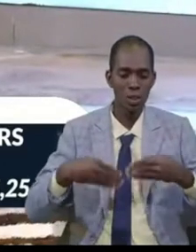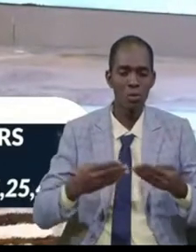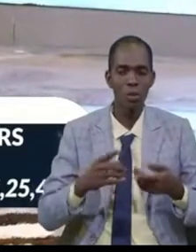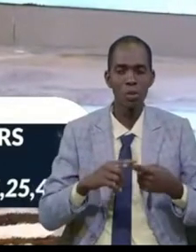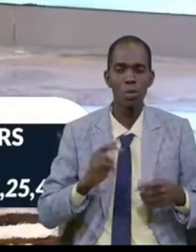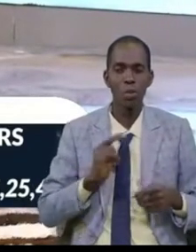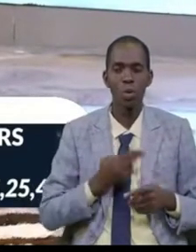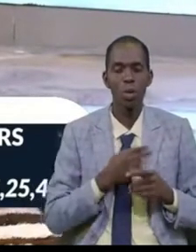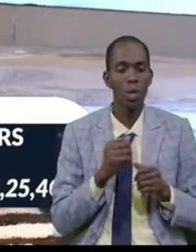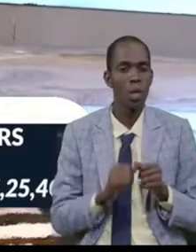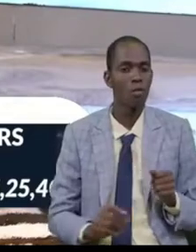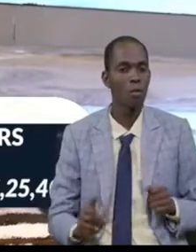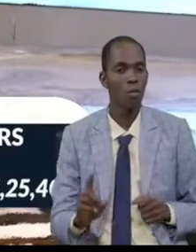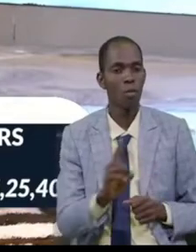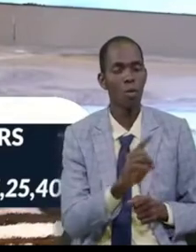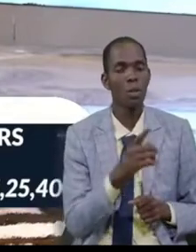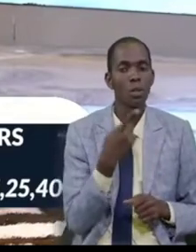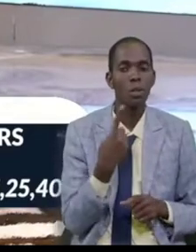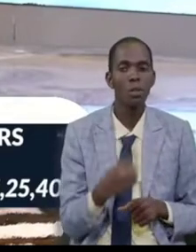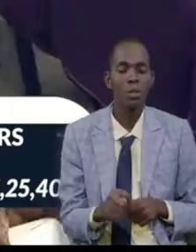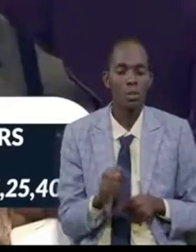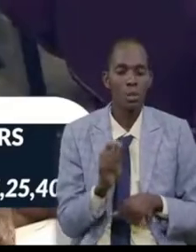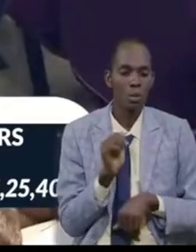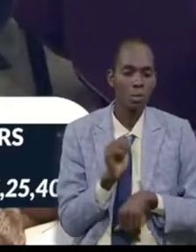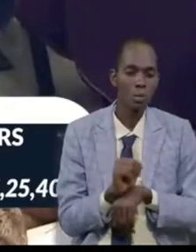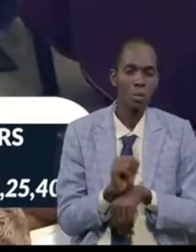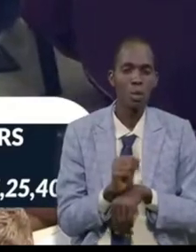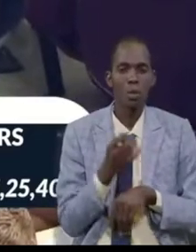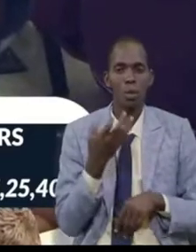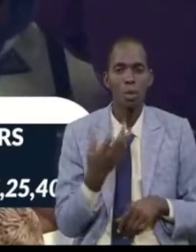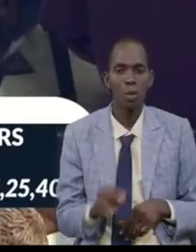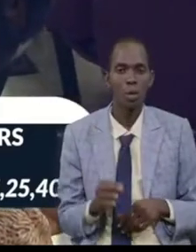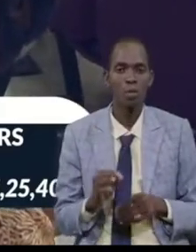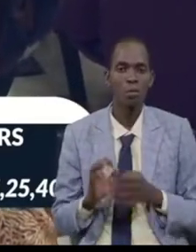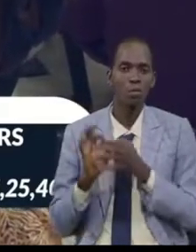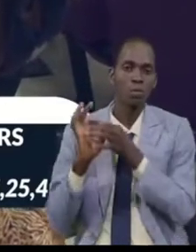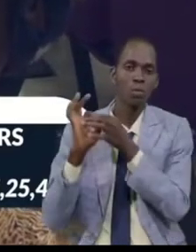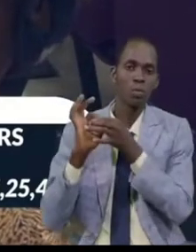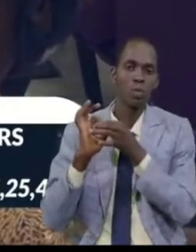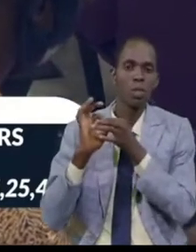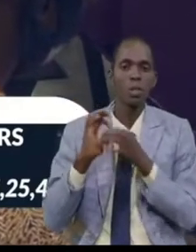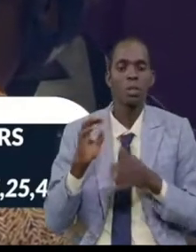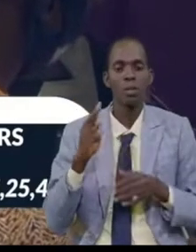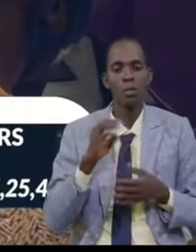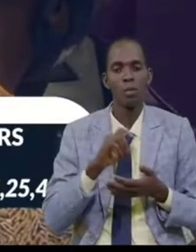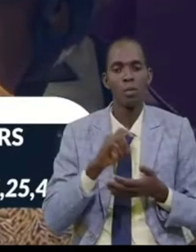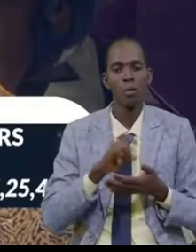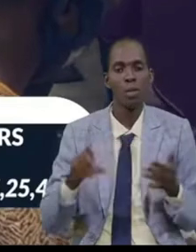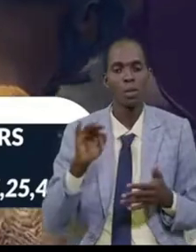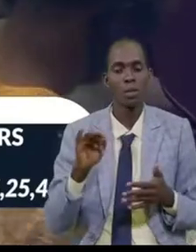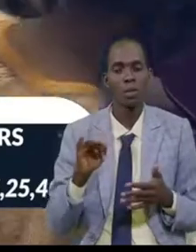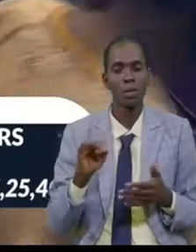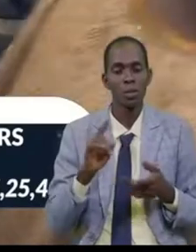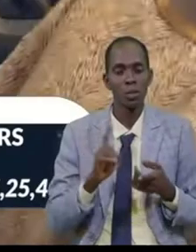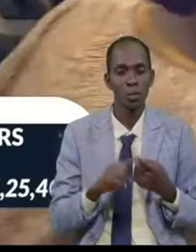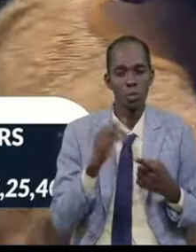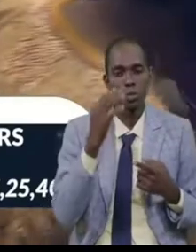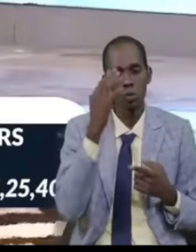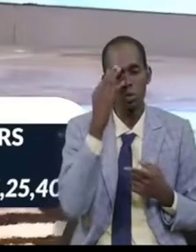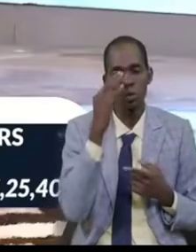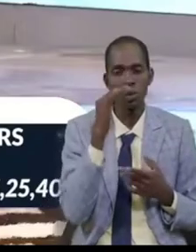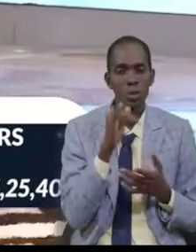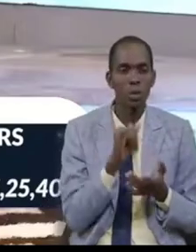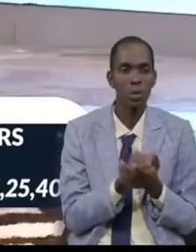us, everyone, the ministry of reconciliation. Verse 19, to which that